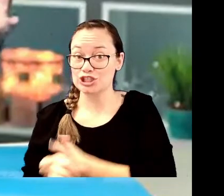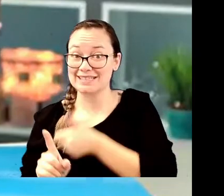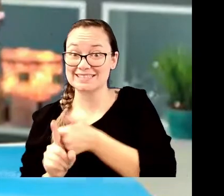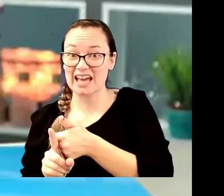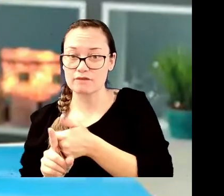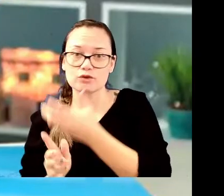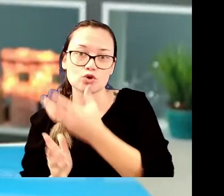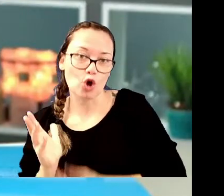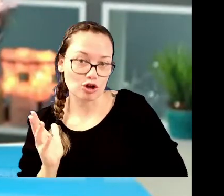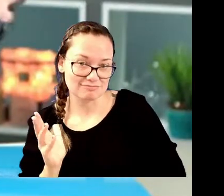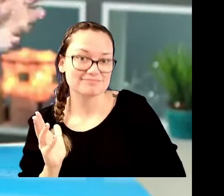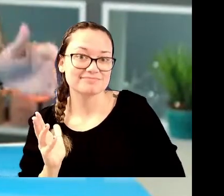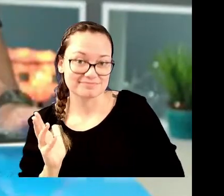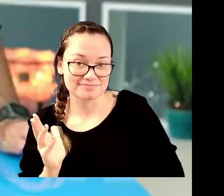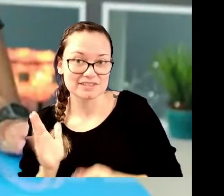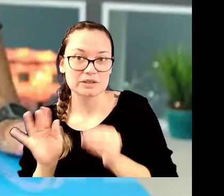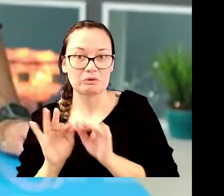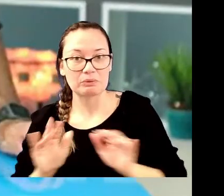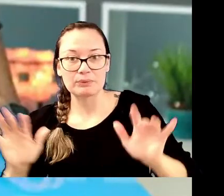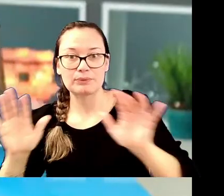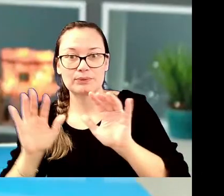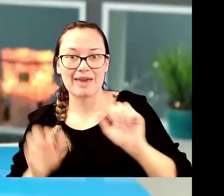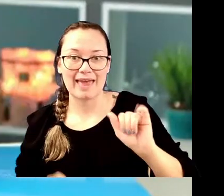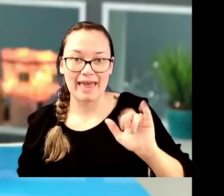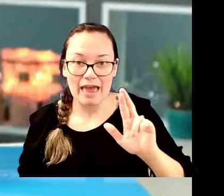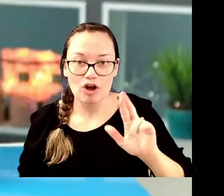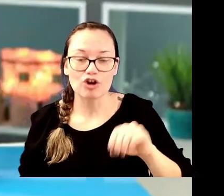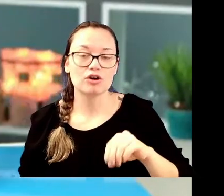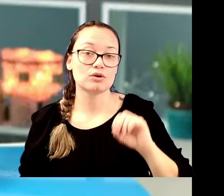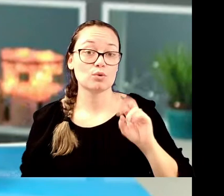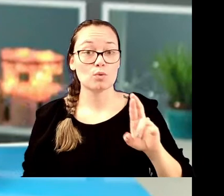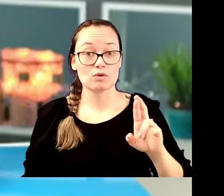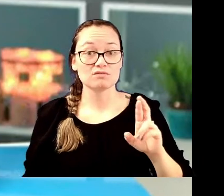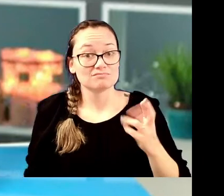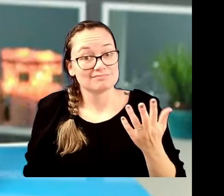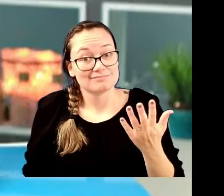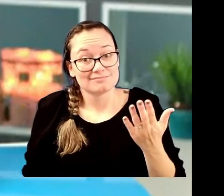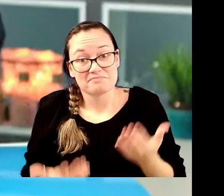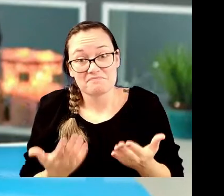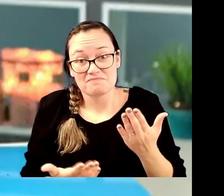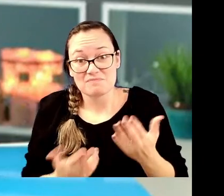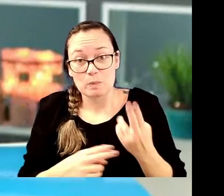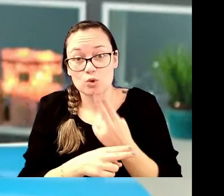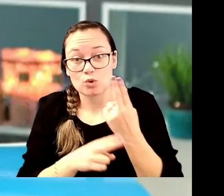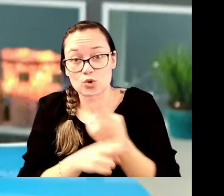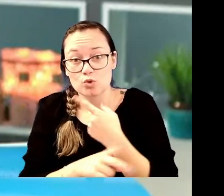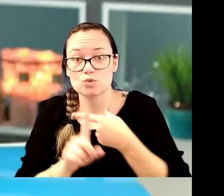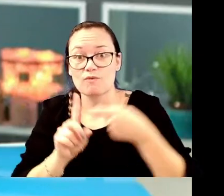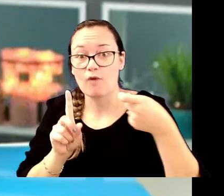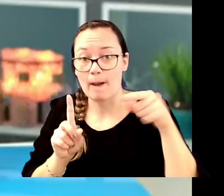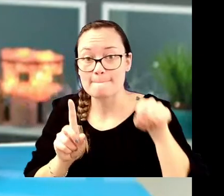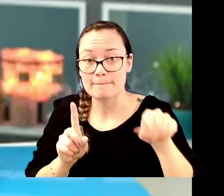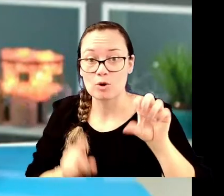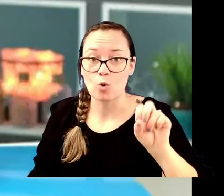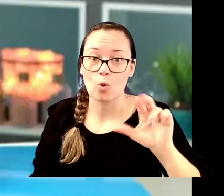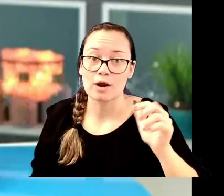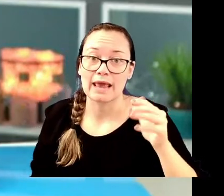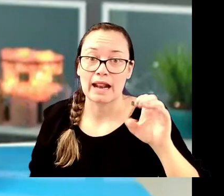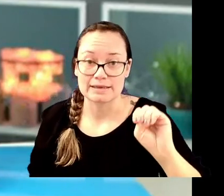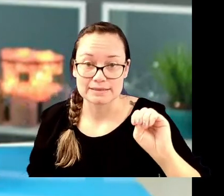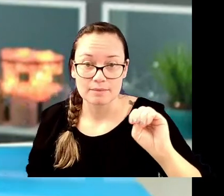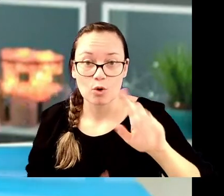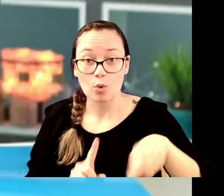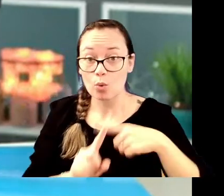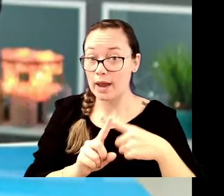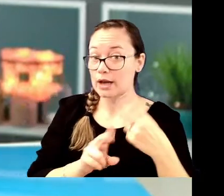into the atmosphere, into the air, or more likely, be used up by these organisms. Because once they've used it and